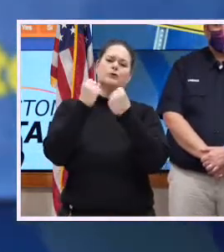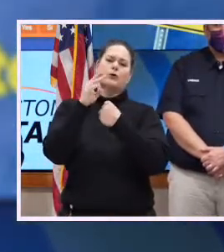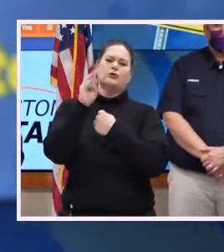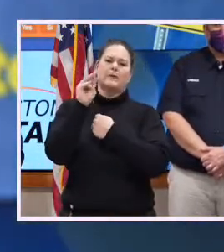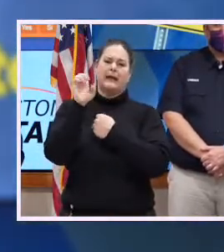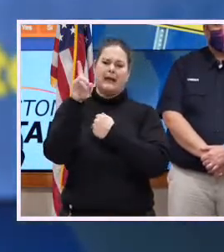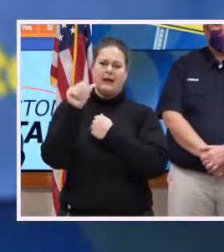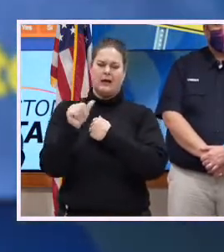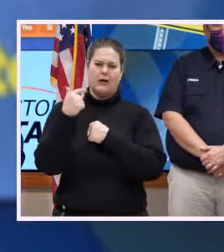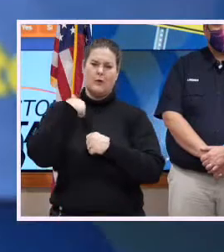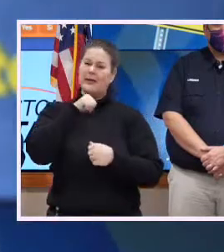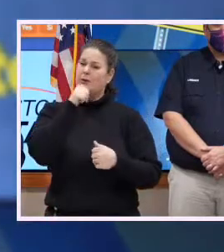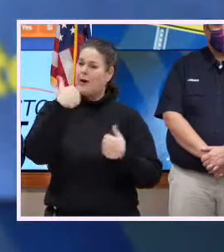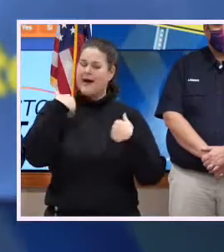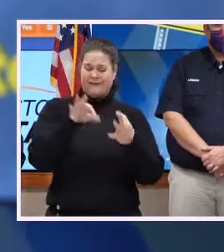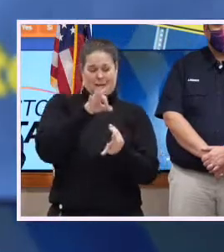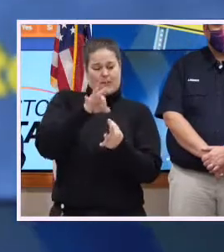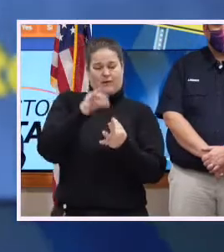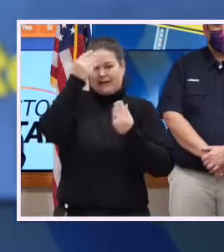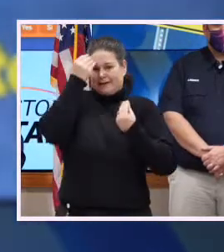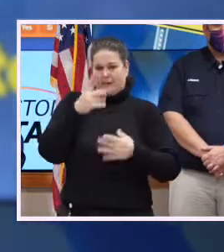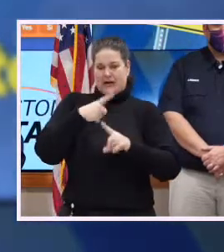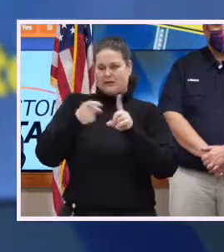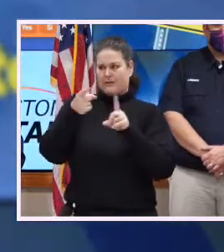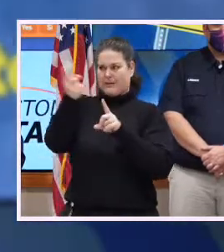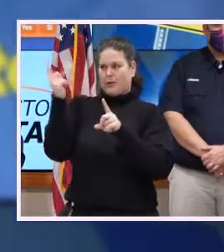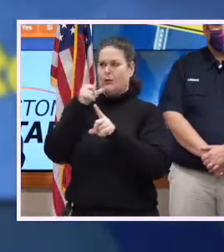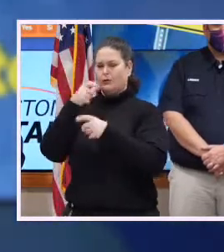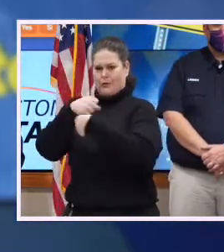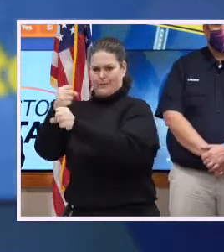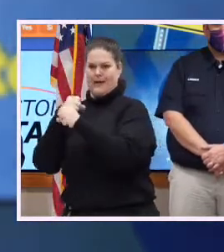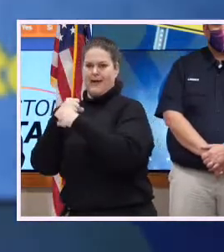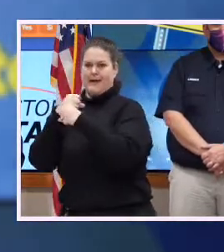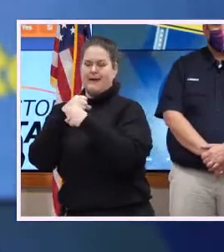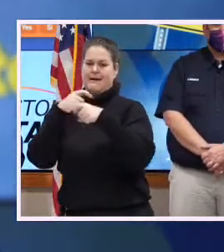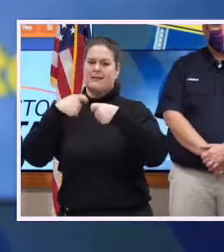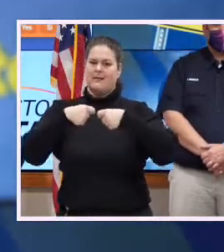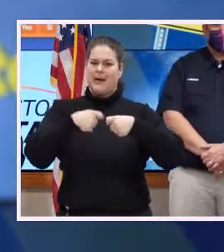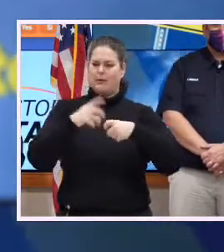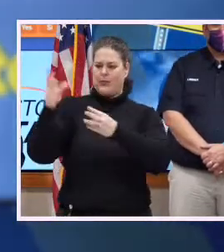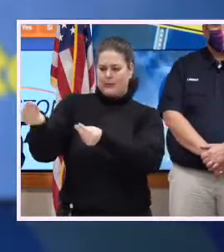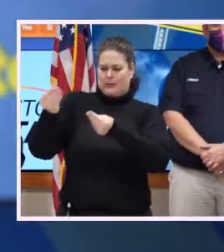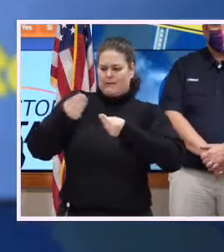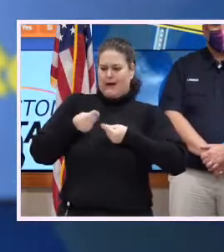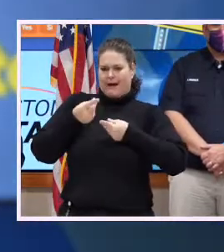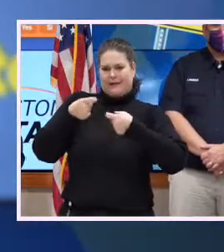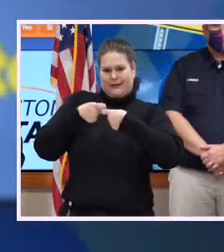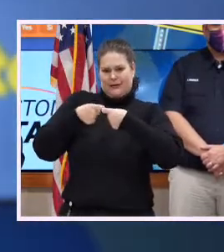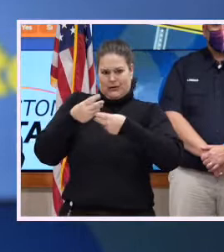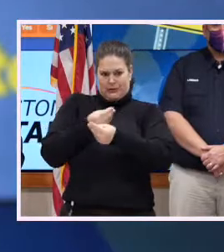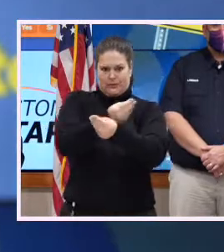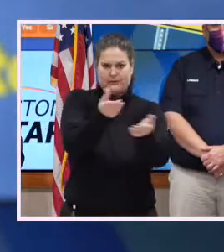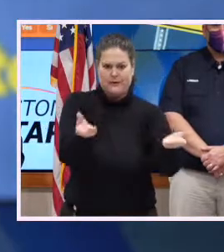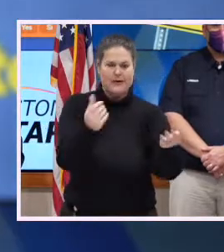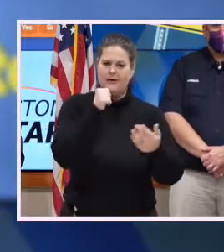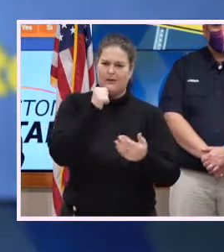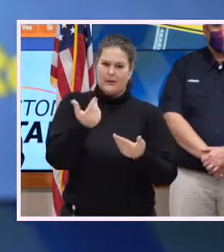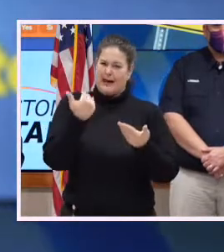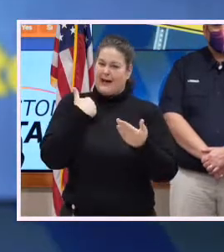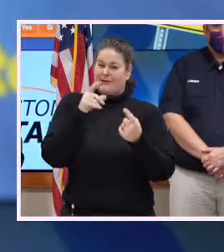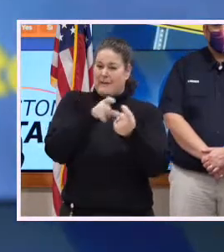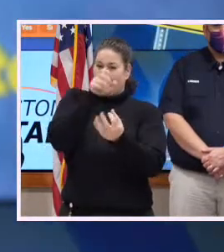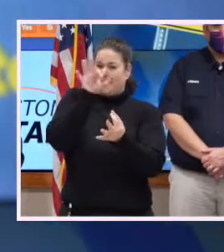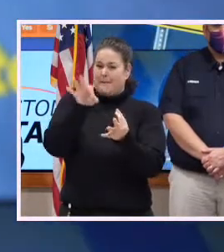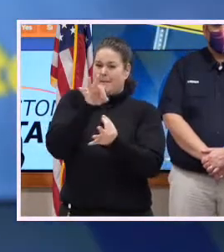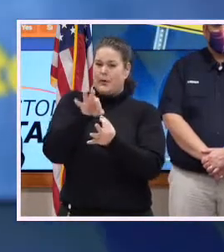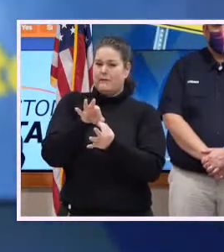have perfect information from the power generation companies that provide the power to us to get to you, but we are committed